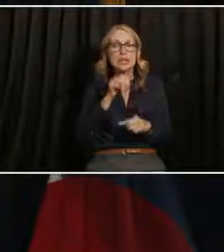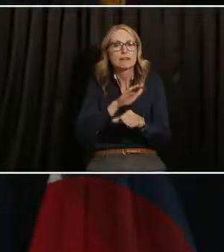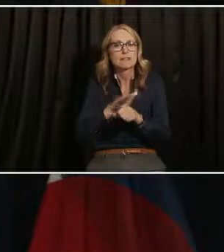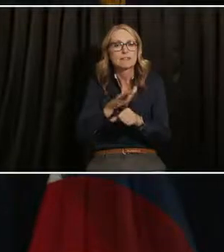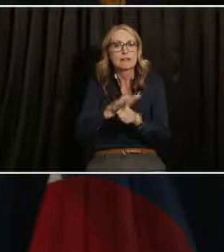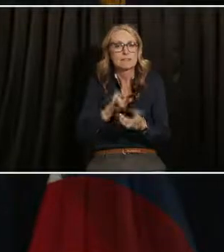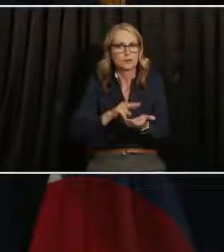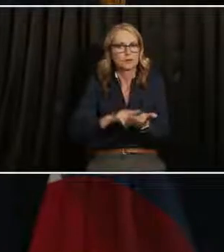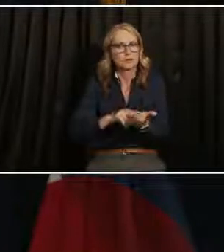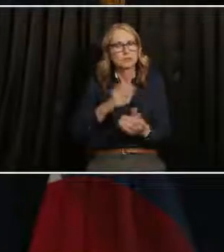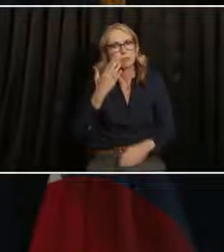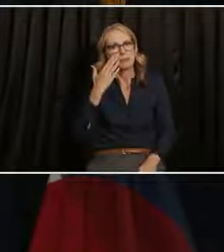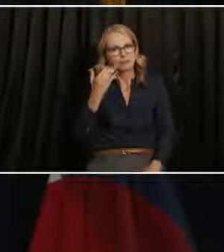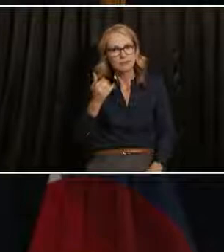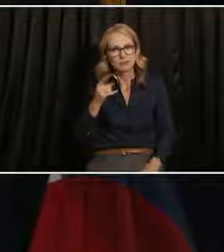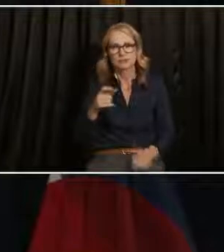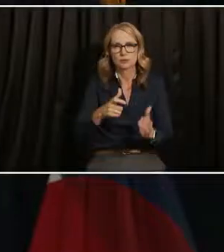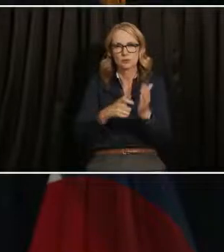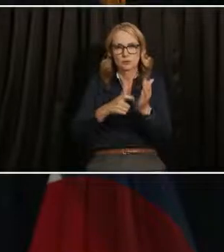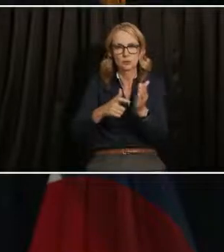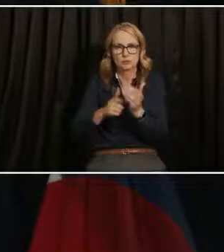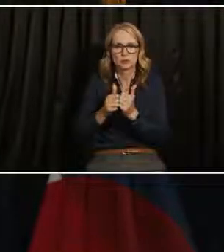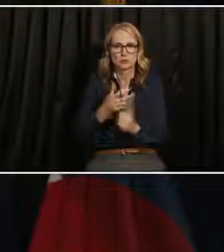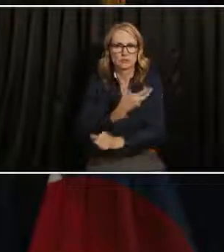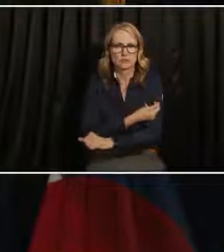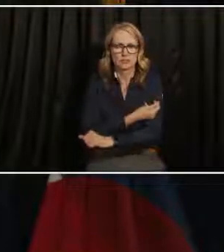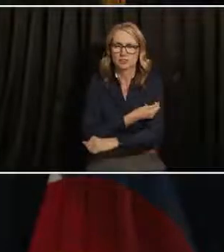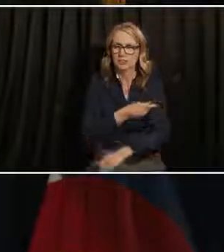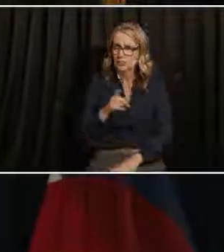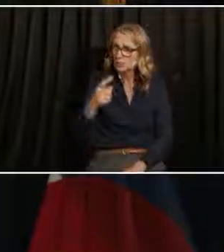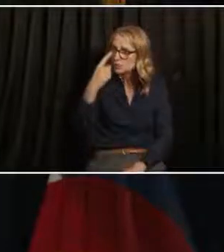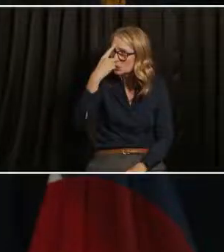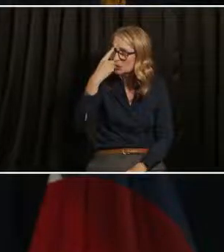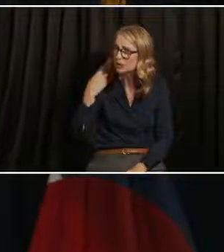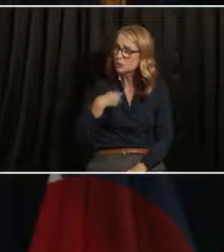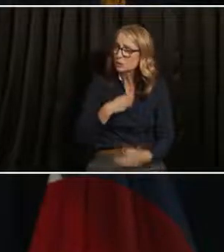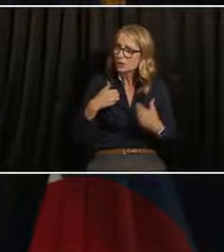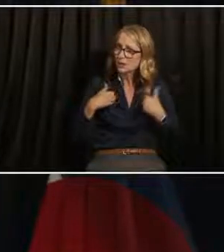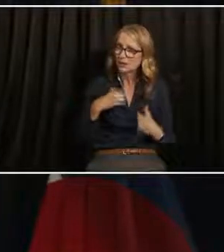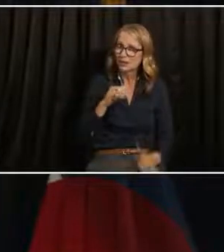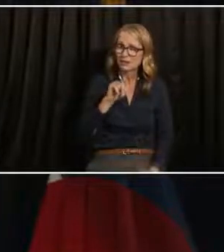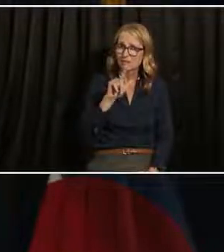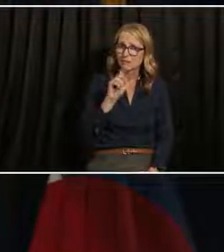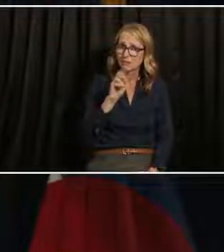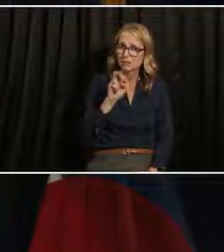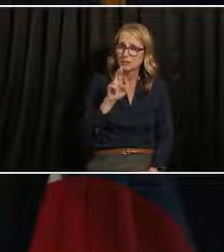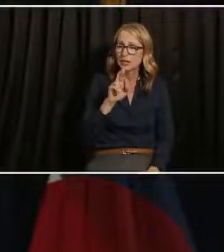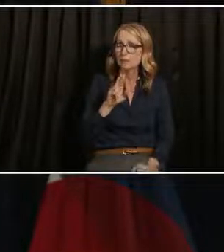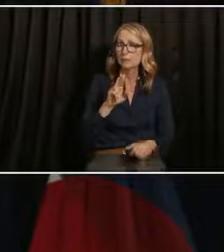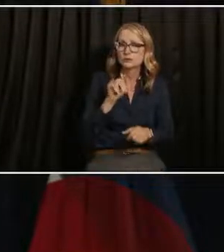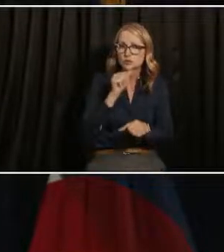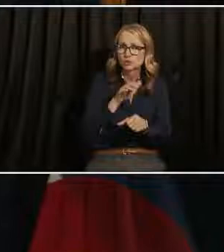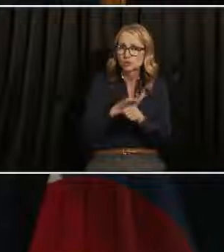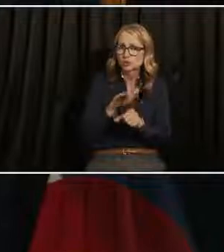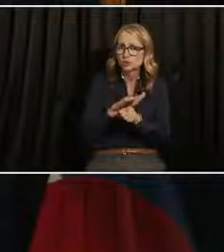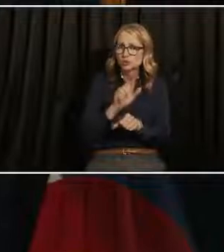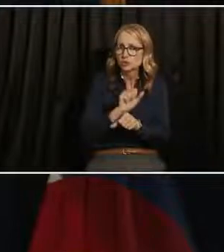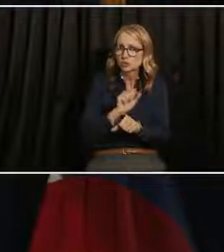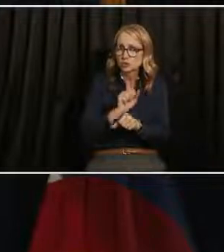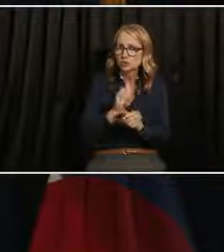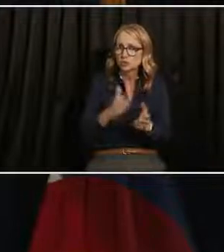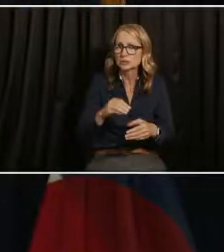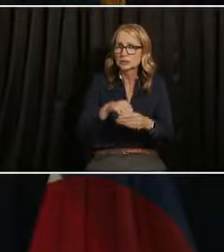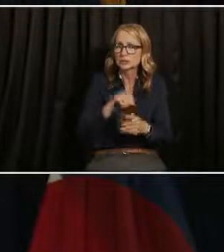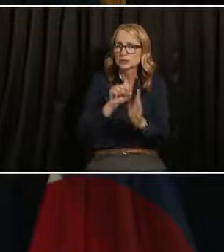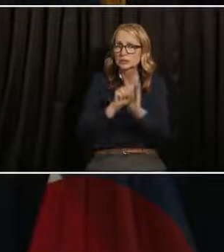do you believe that we're facing a problem with a labor shortage? And if so, what can the state do to